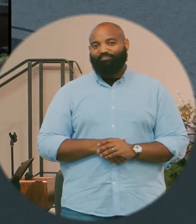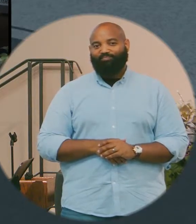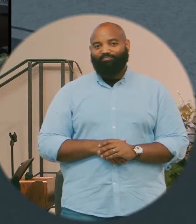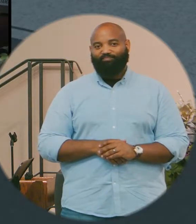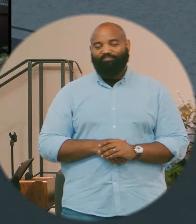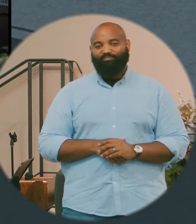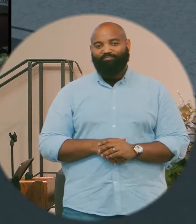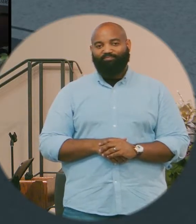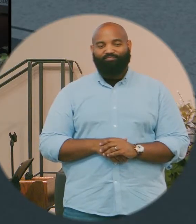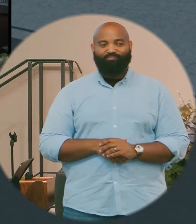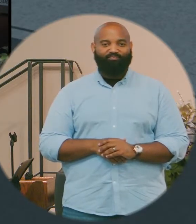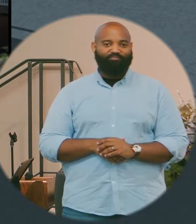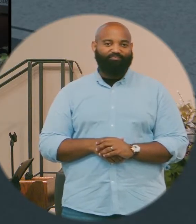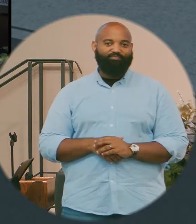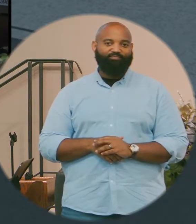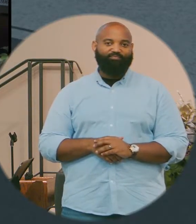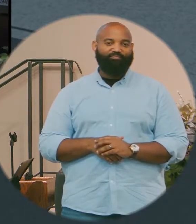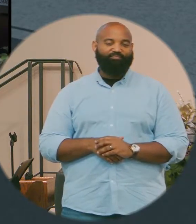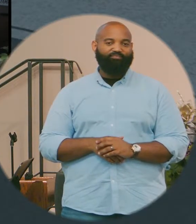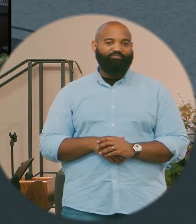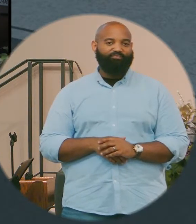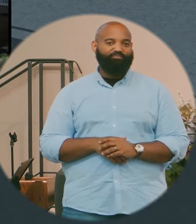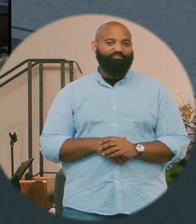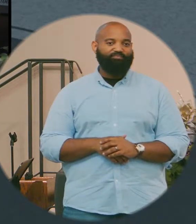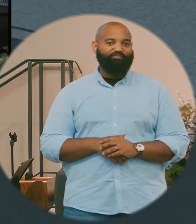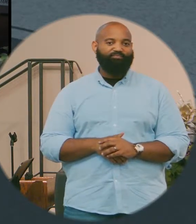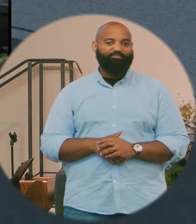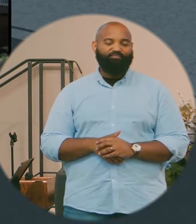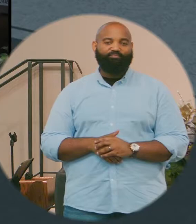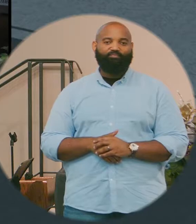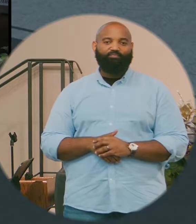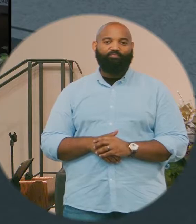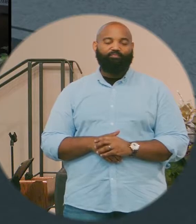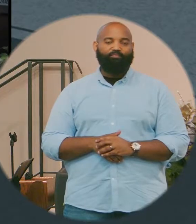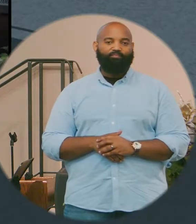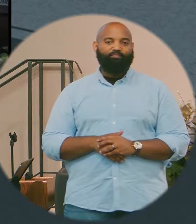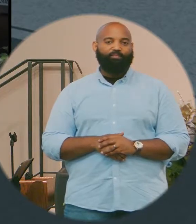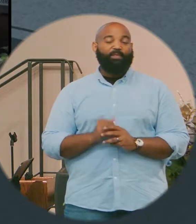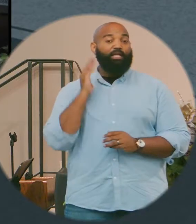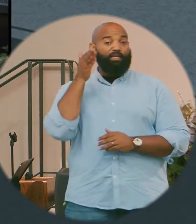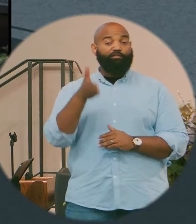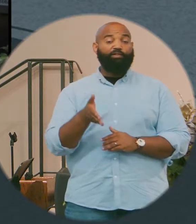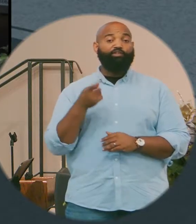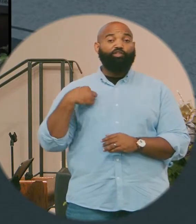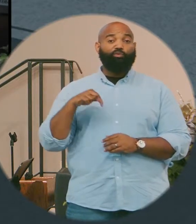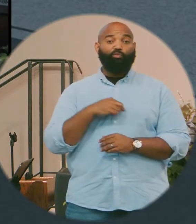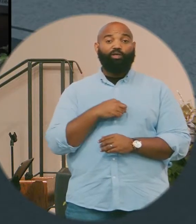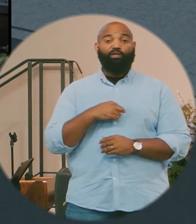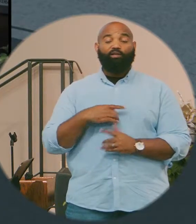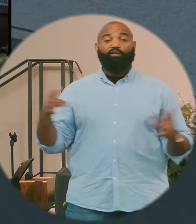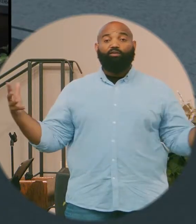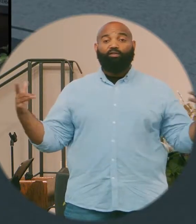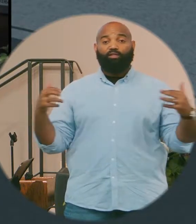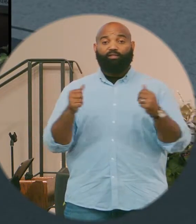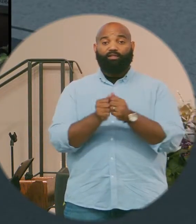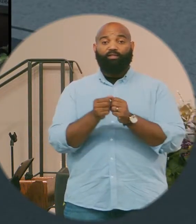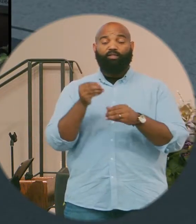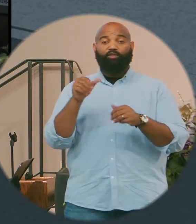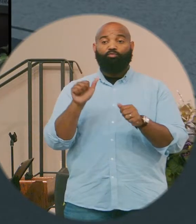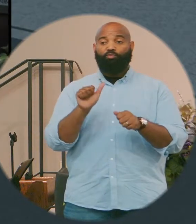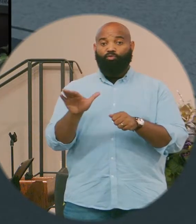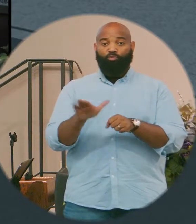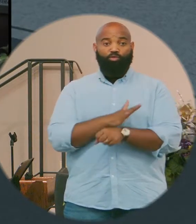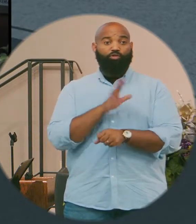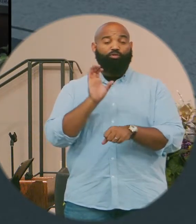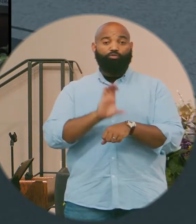why this message? It's because when we return to full worship, we want to return the right way. We